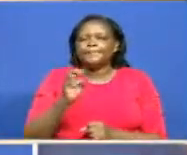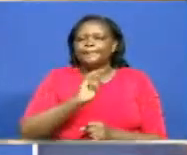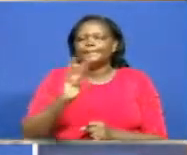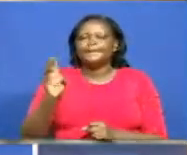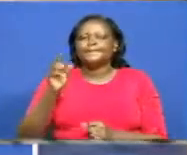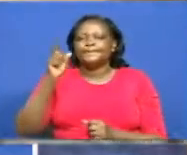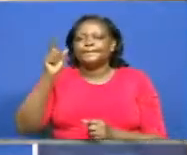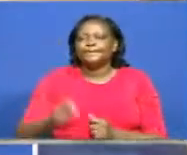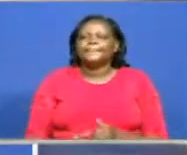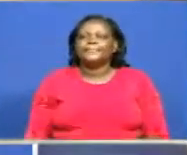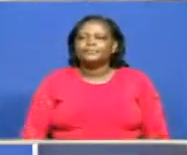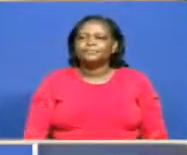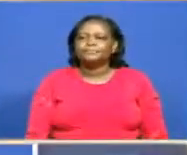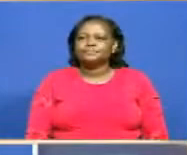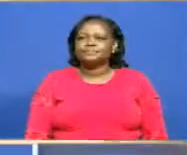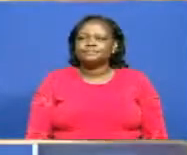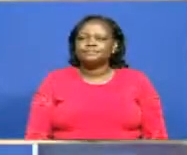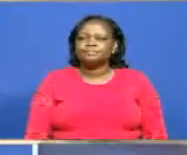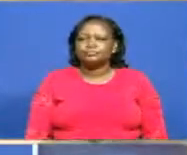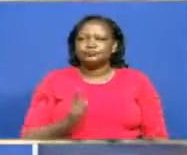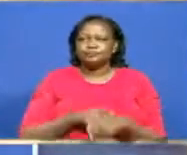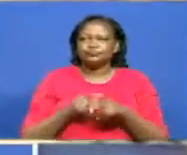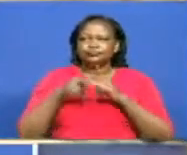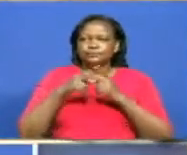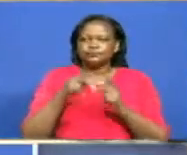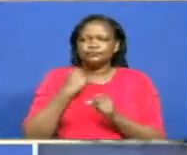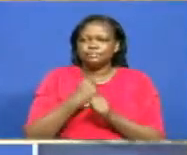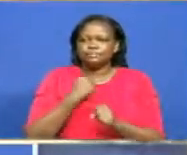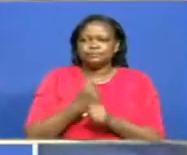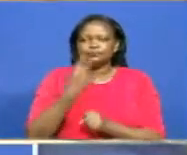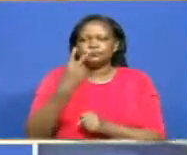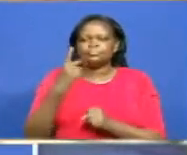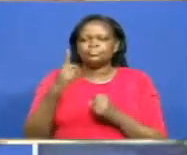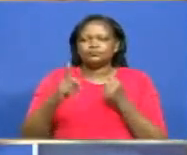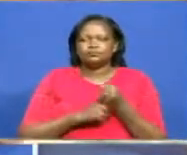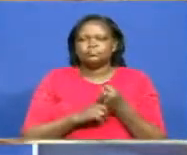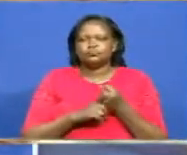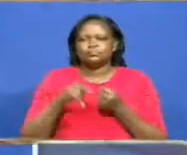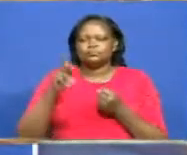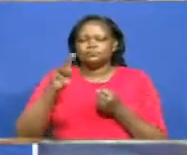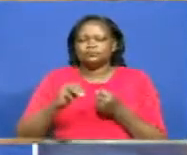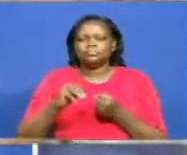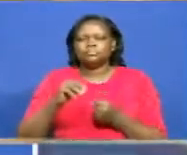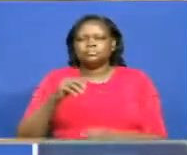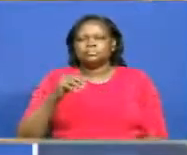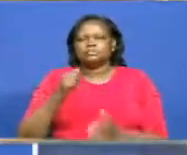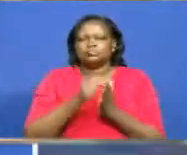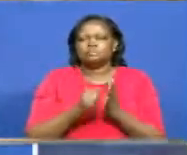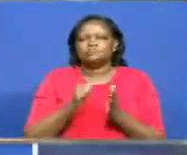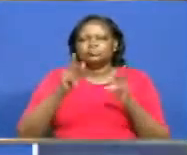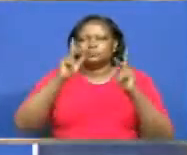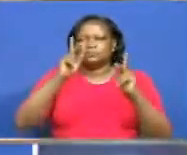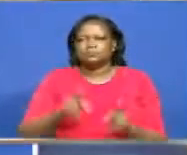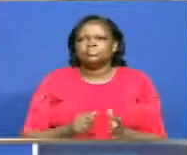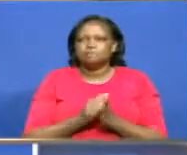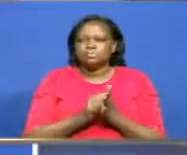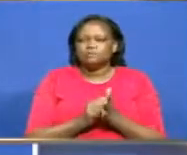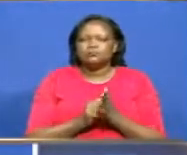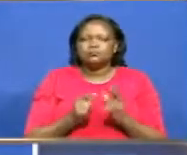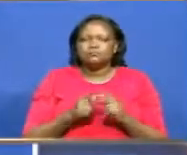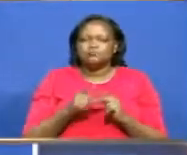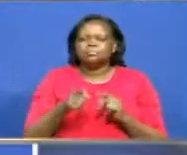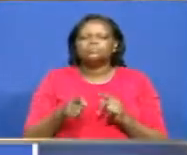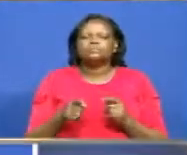Even as the rehabilitation work on the 216 kilometers Naivasha-Kisumu railway line gets underway, this development is